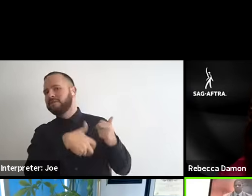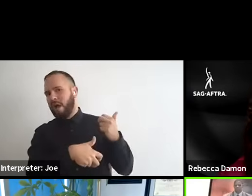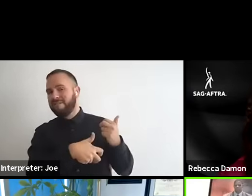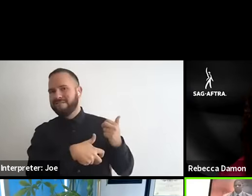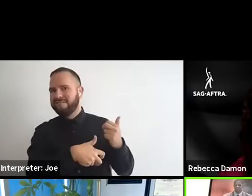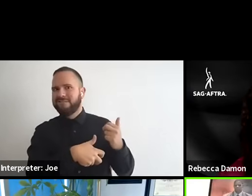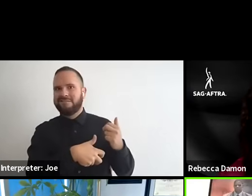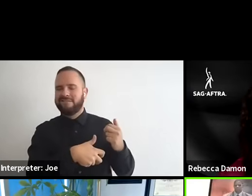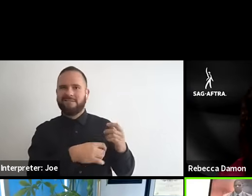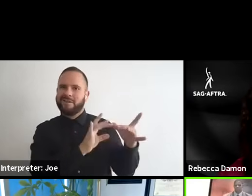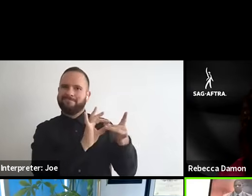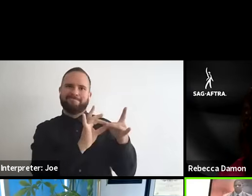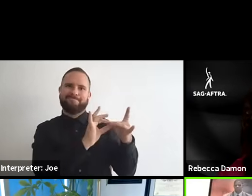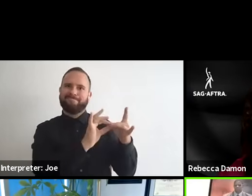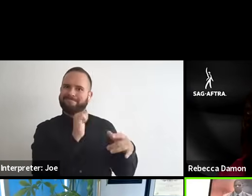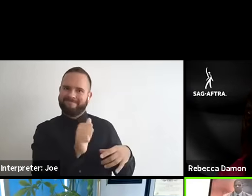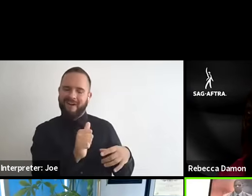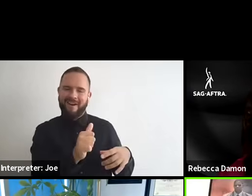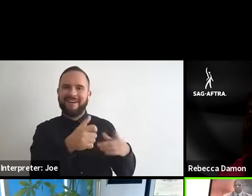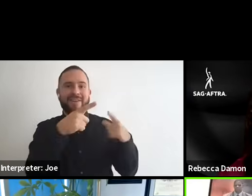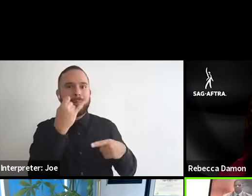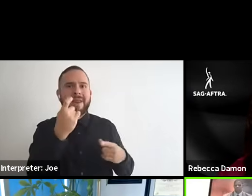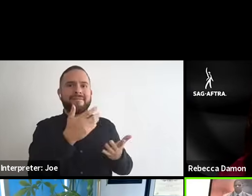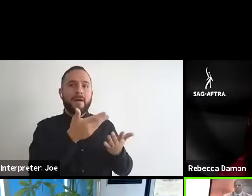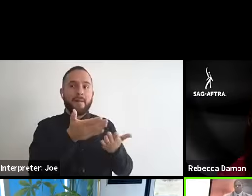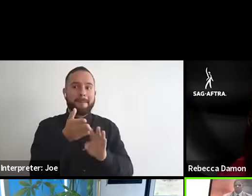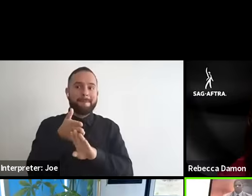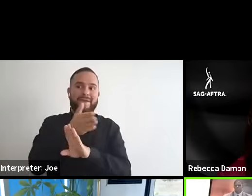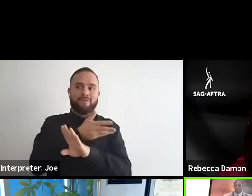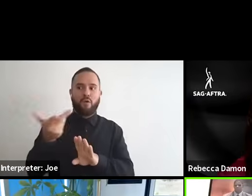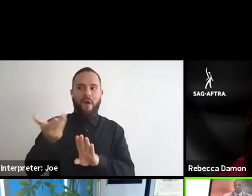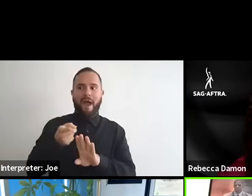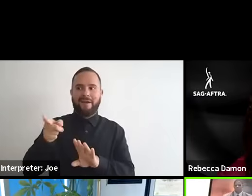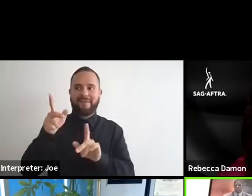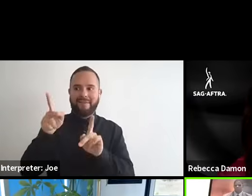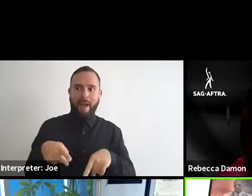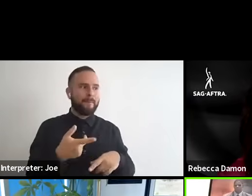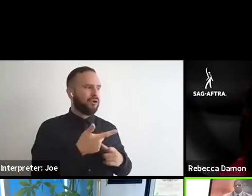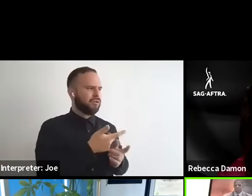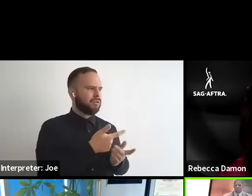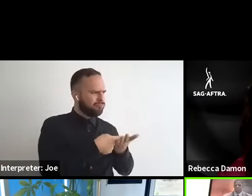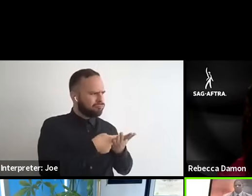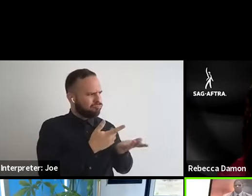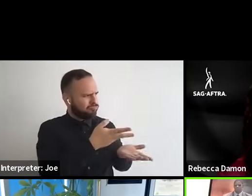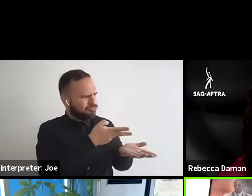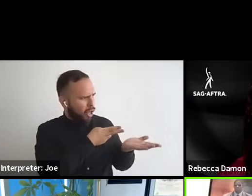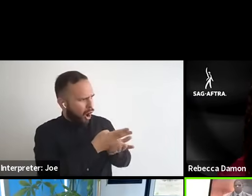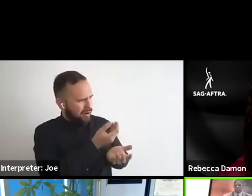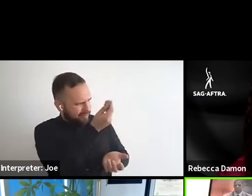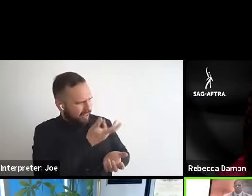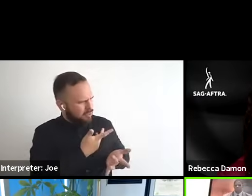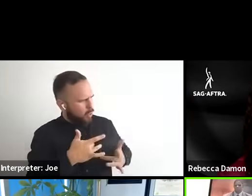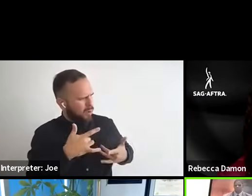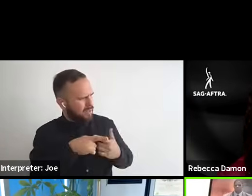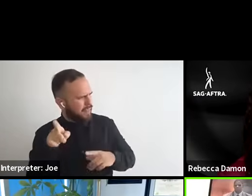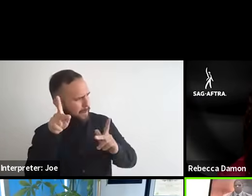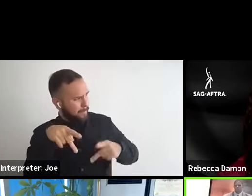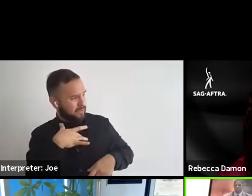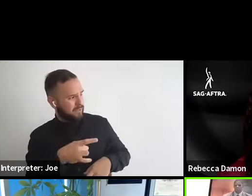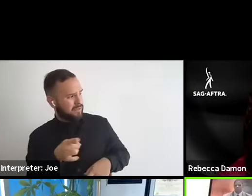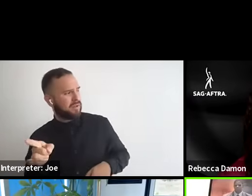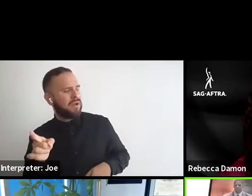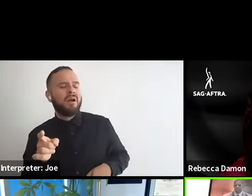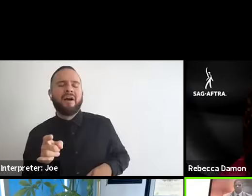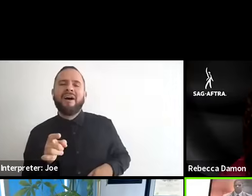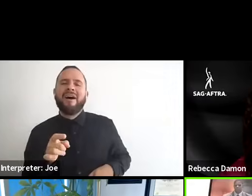like, hey, just be honest, they don't always do this well with us, and be honest about us playing our strengths and